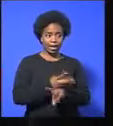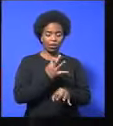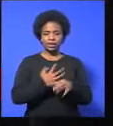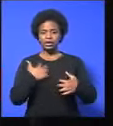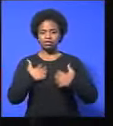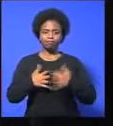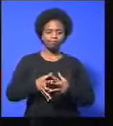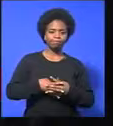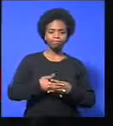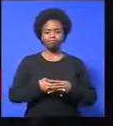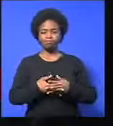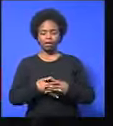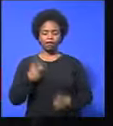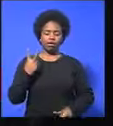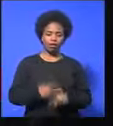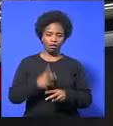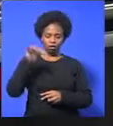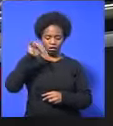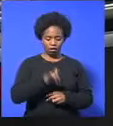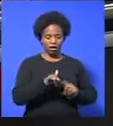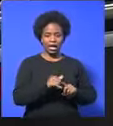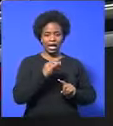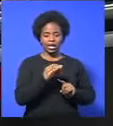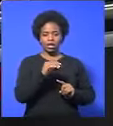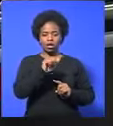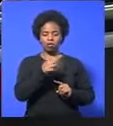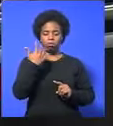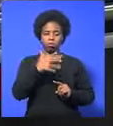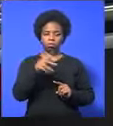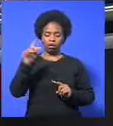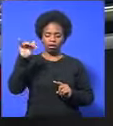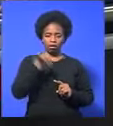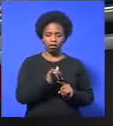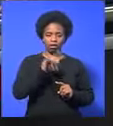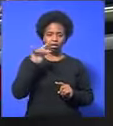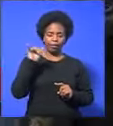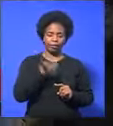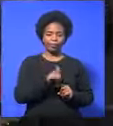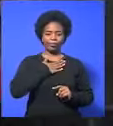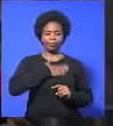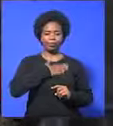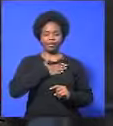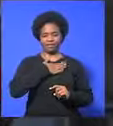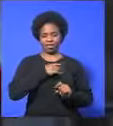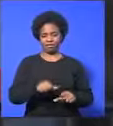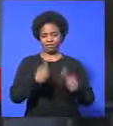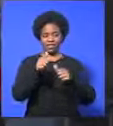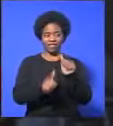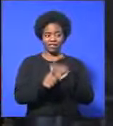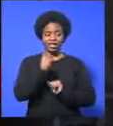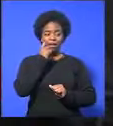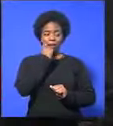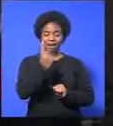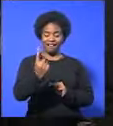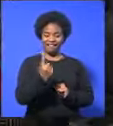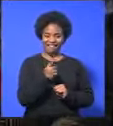anxious, but finally flight CA867 from Beijing lands. The first member of the